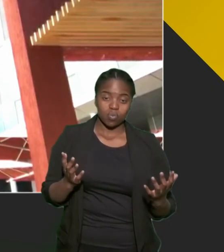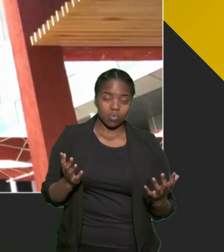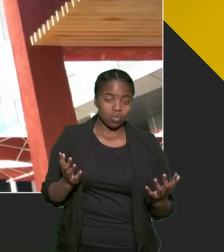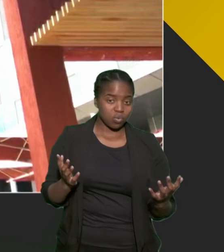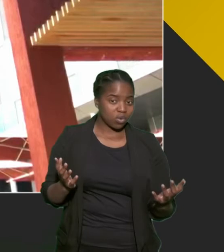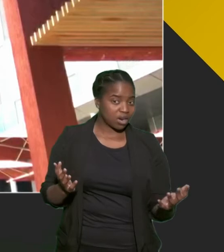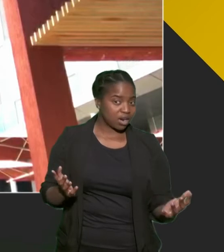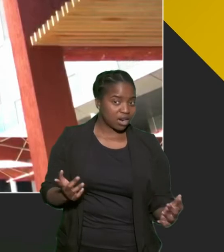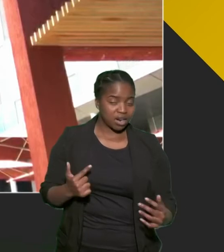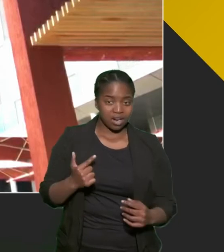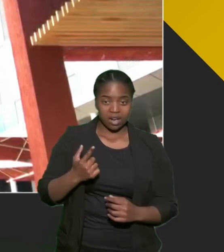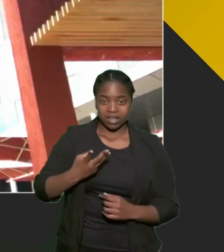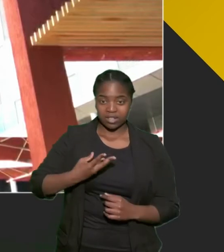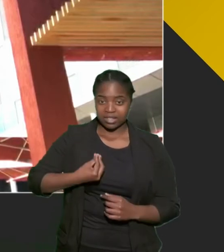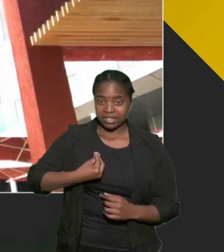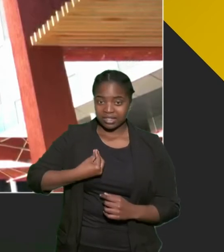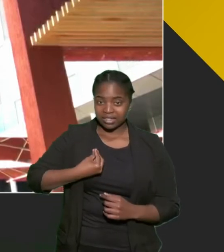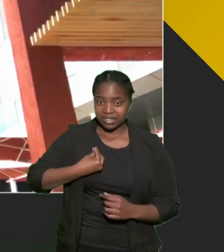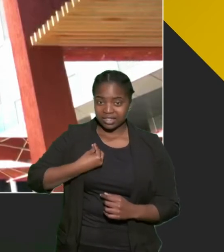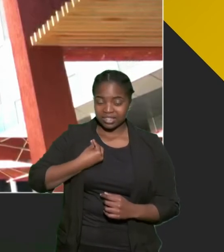Well, being a young